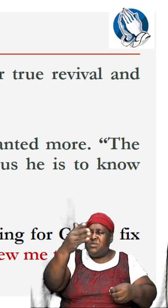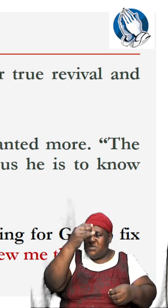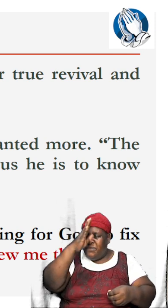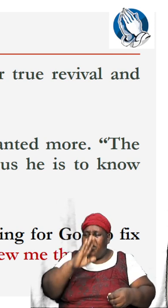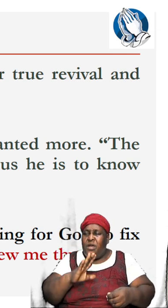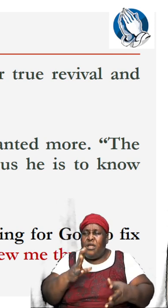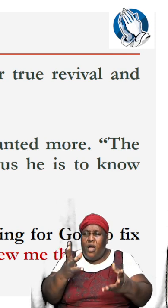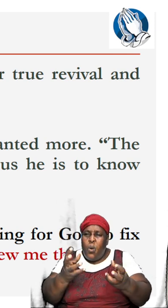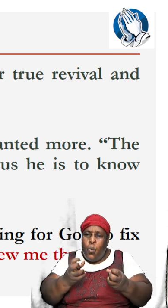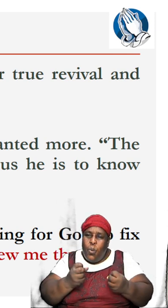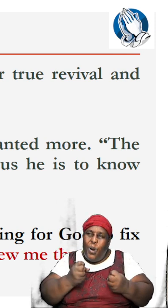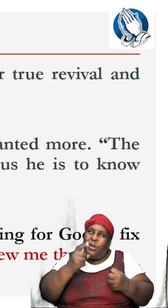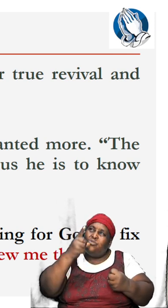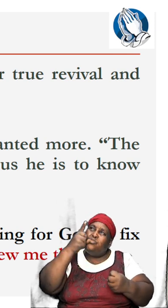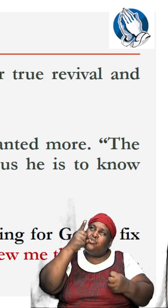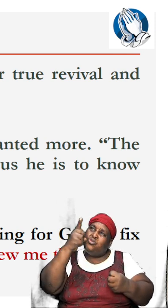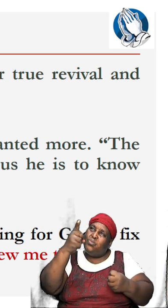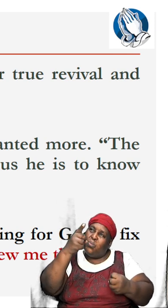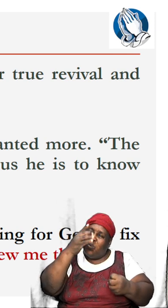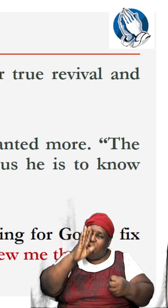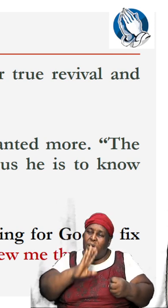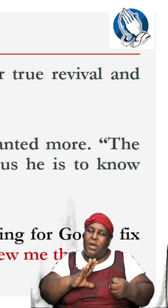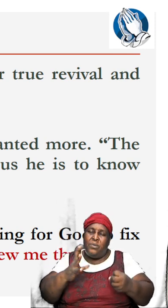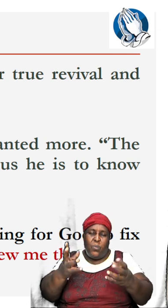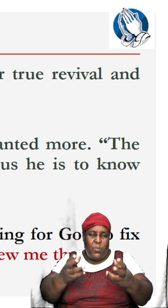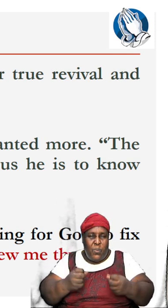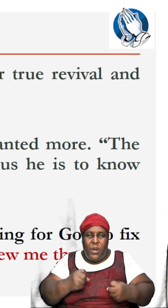Show me your glory.